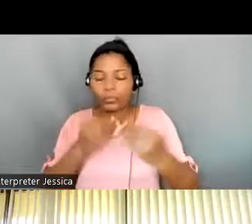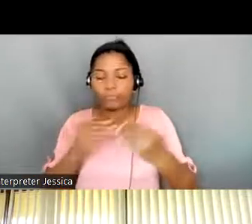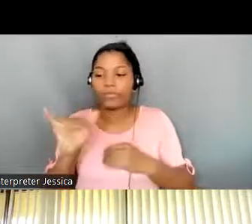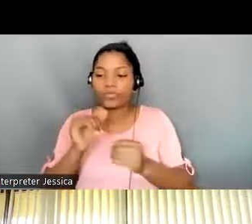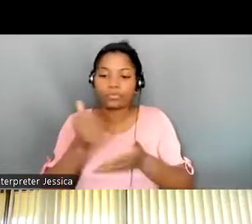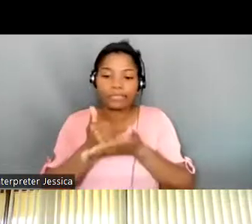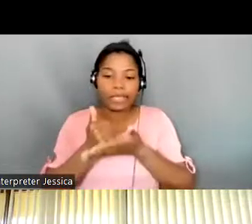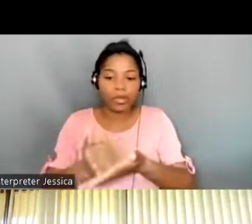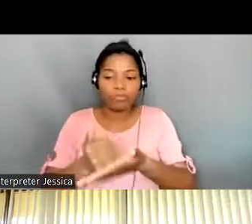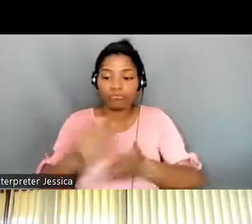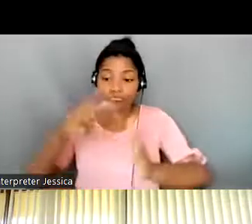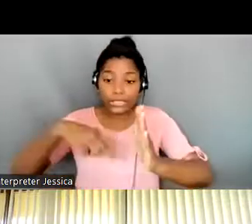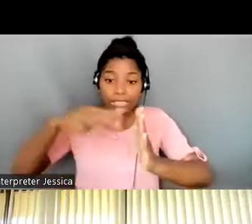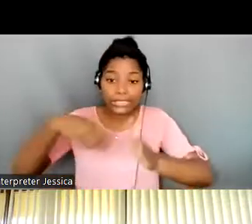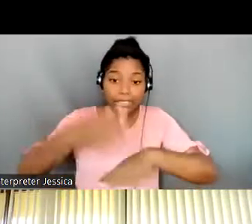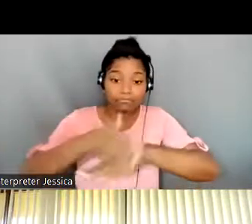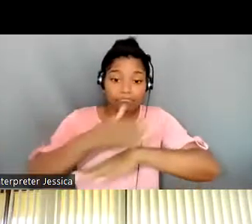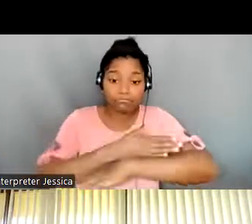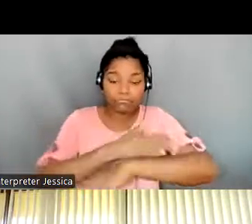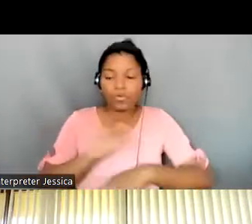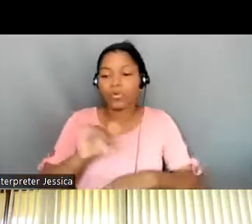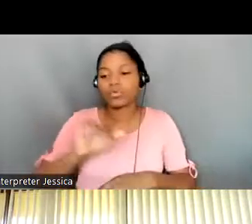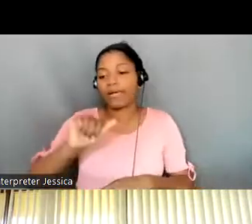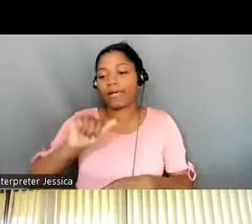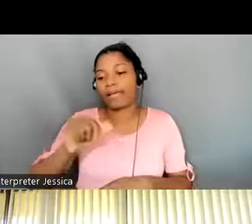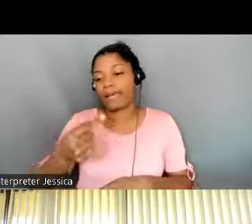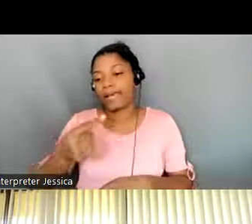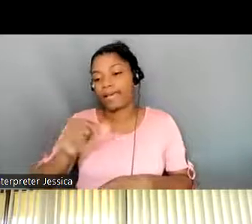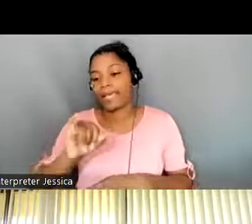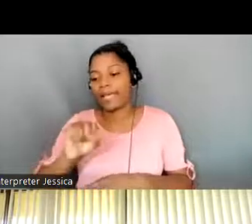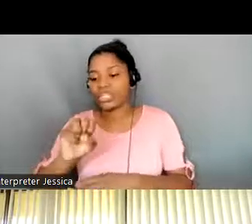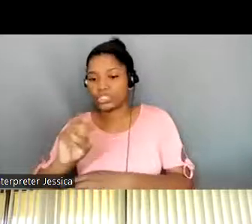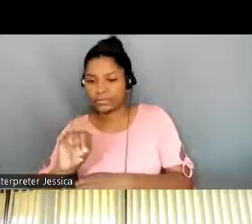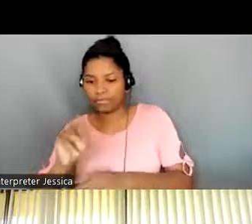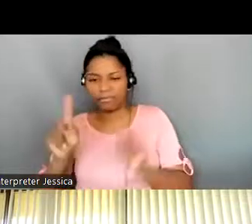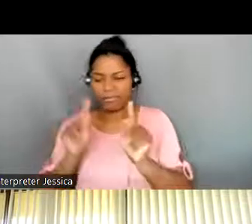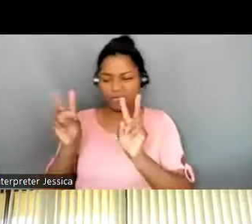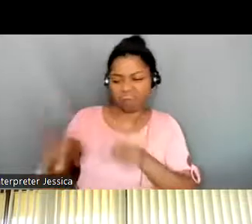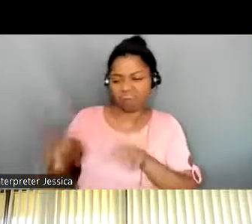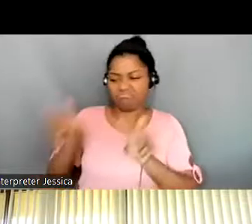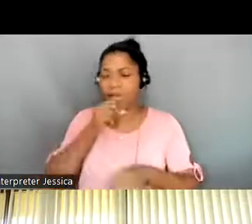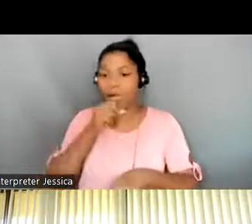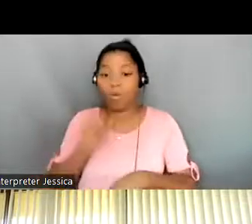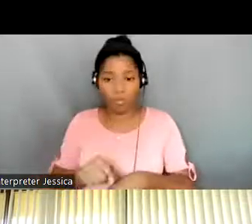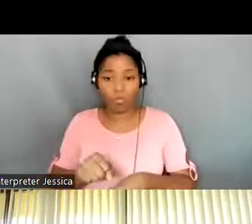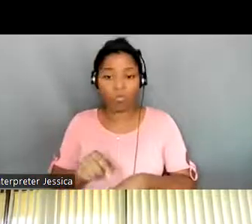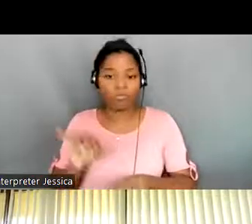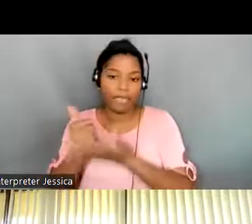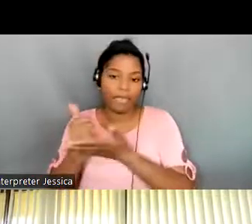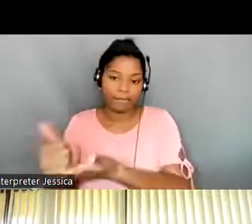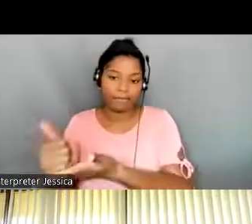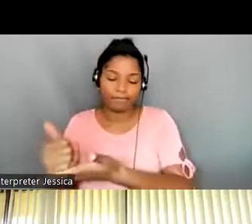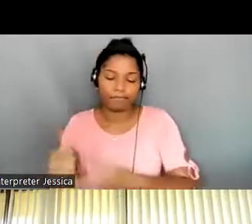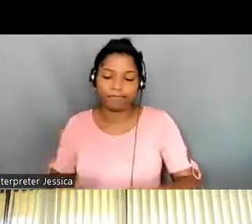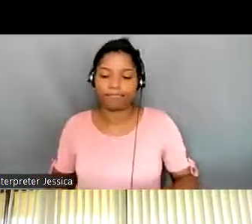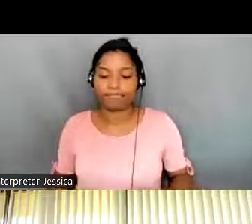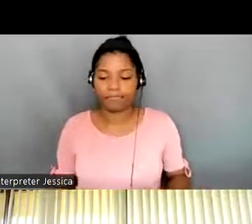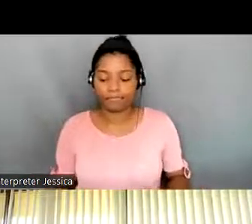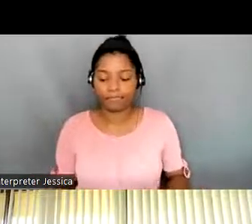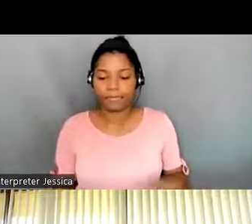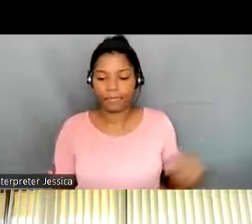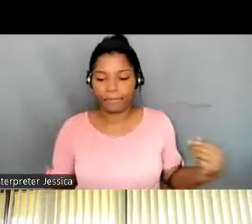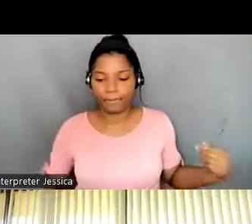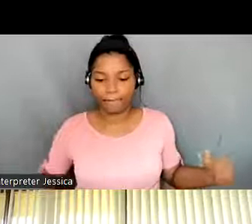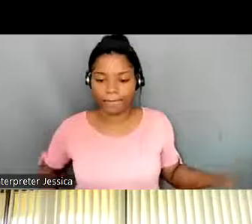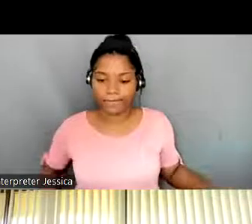to reduce ageism, really important in today's climate. And at the core of all of these